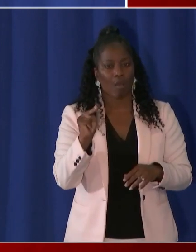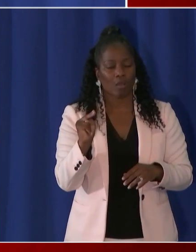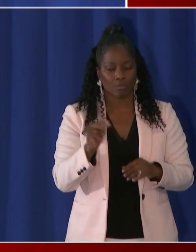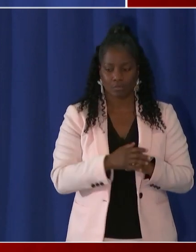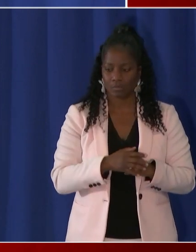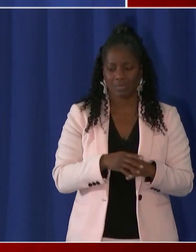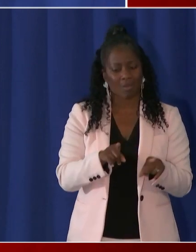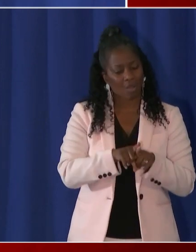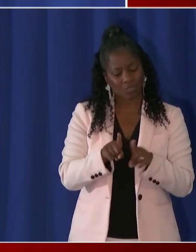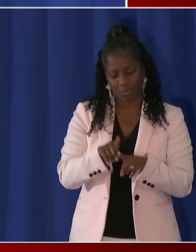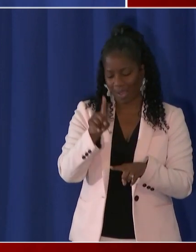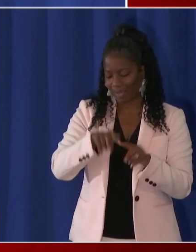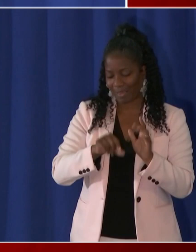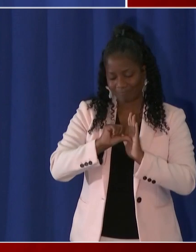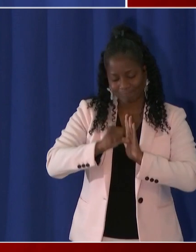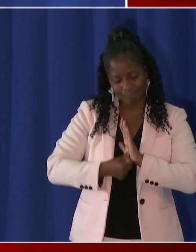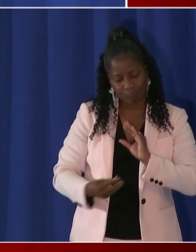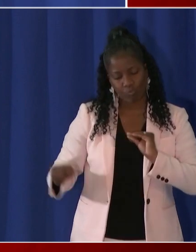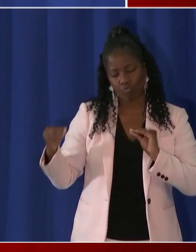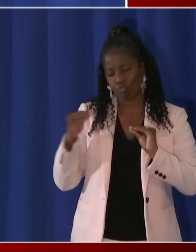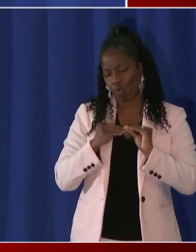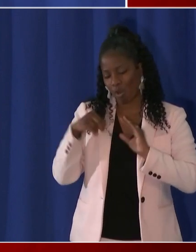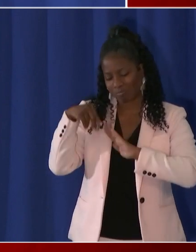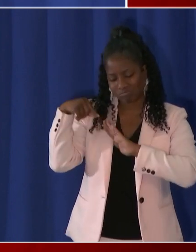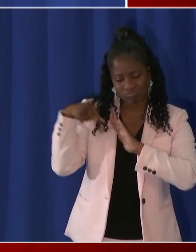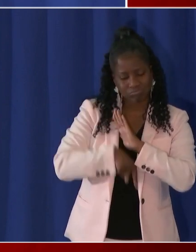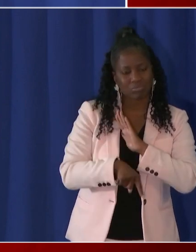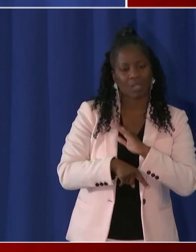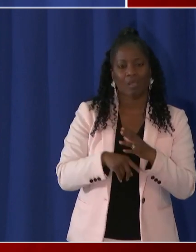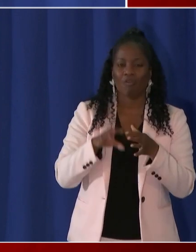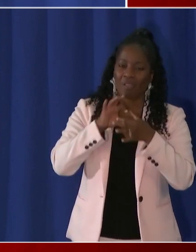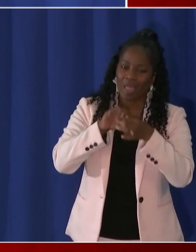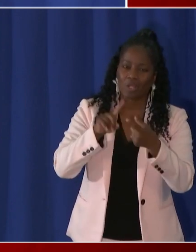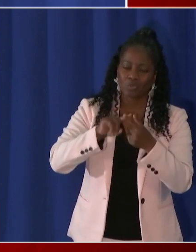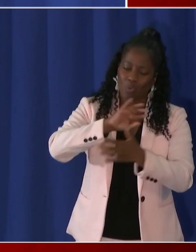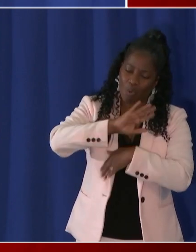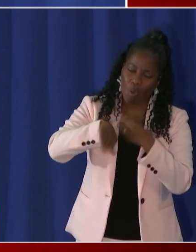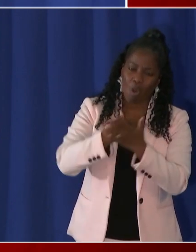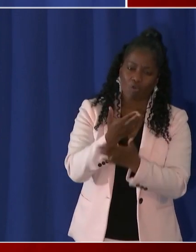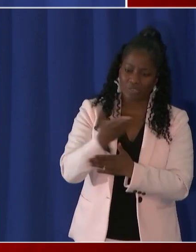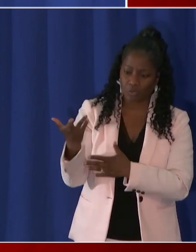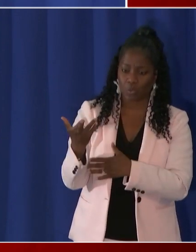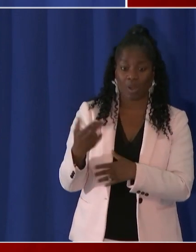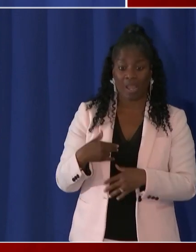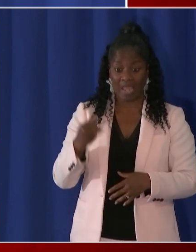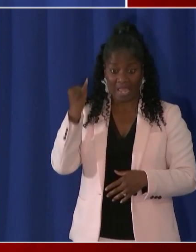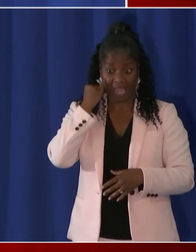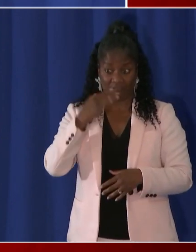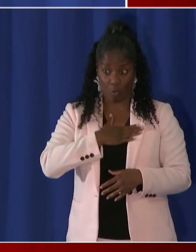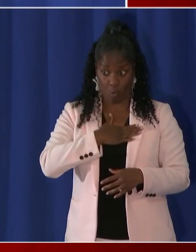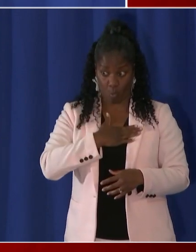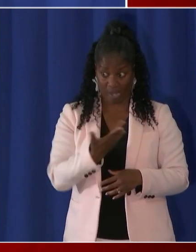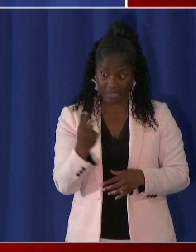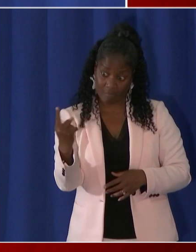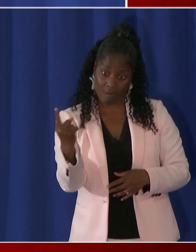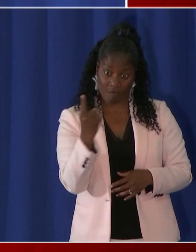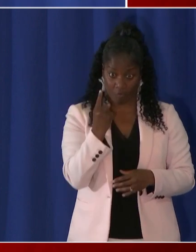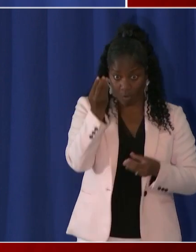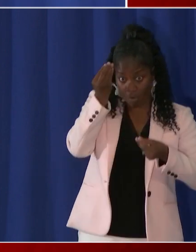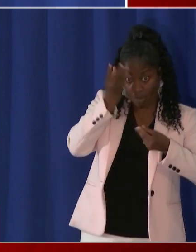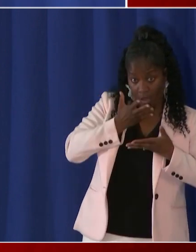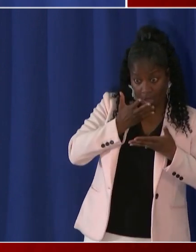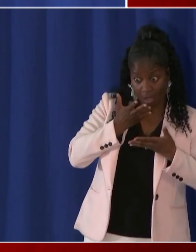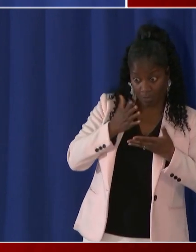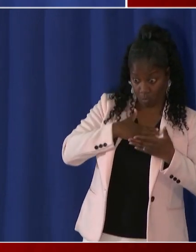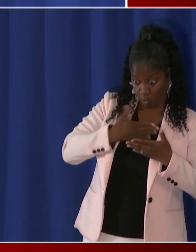also, I can't just emphasize enough, all of the resources. If you come forward and you're willing to make a change, we